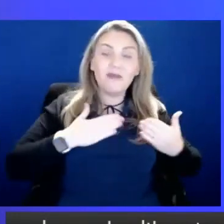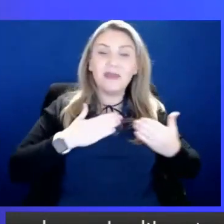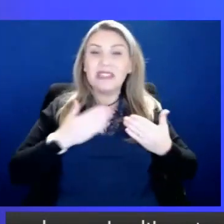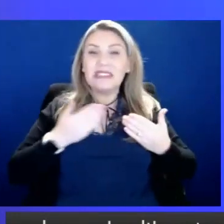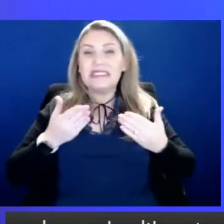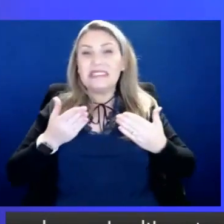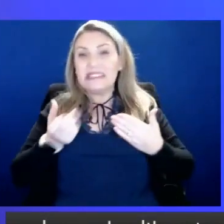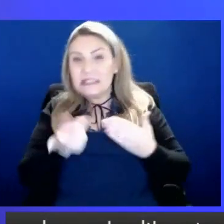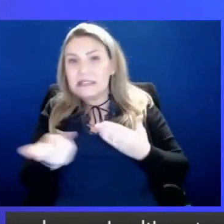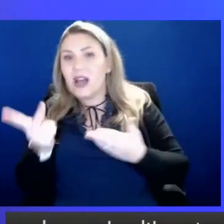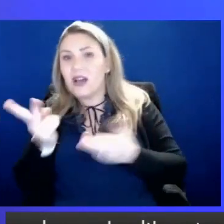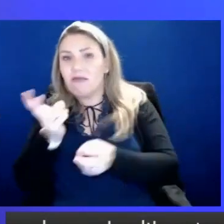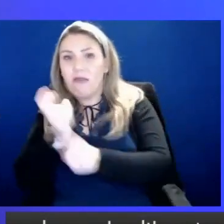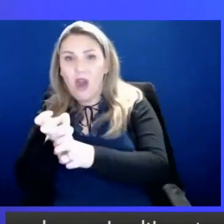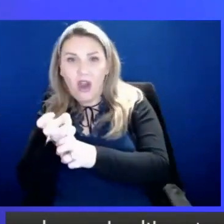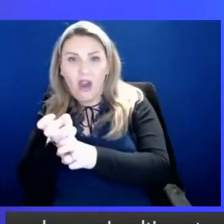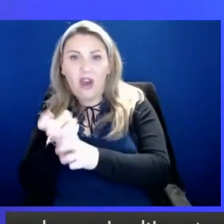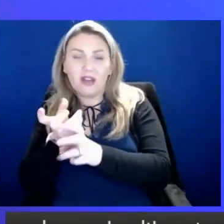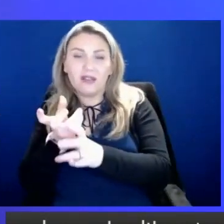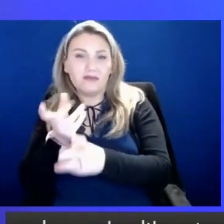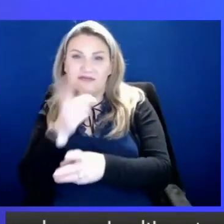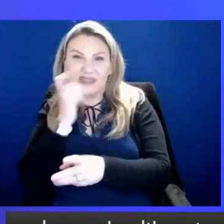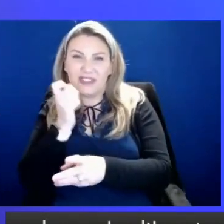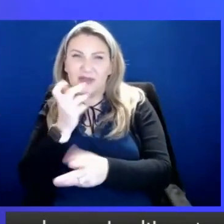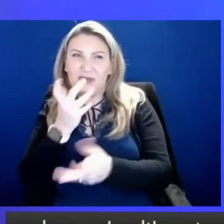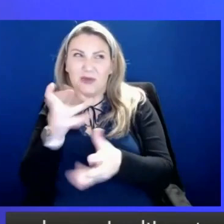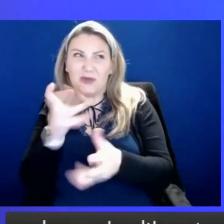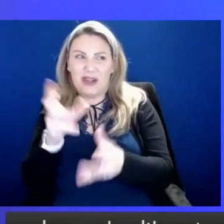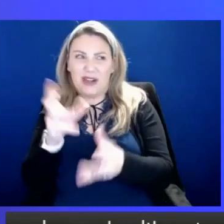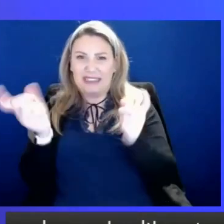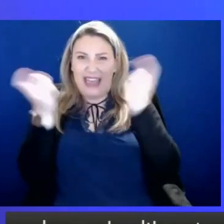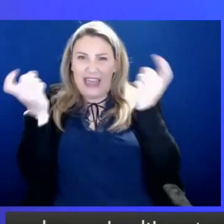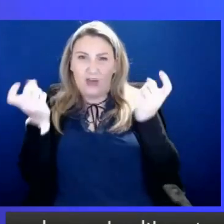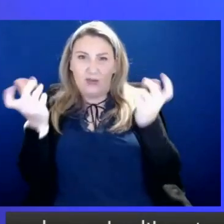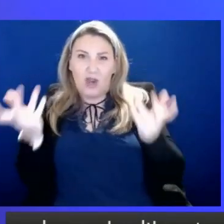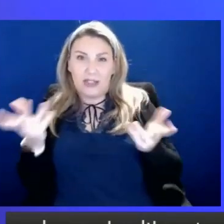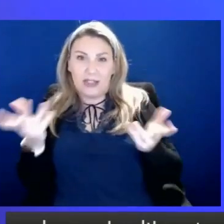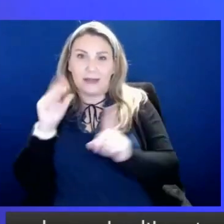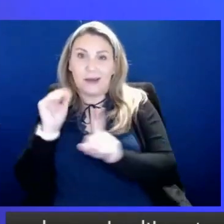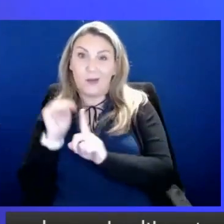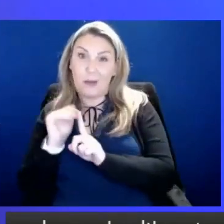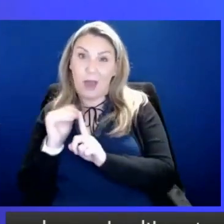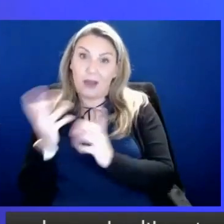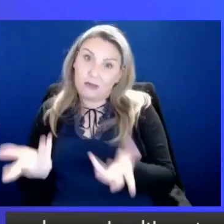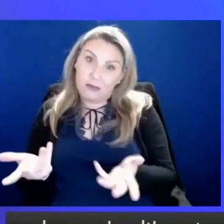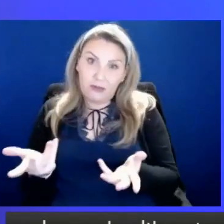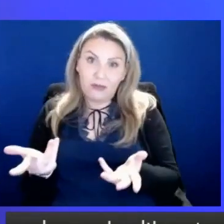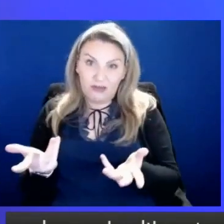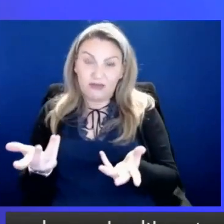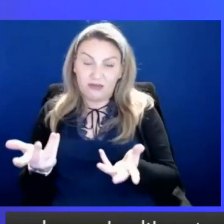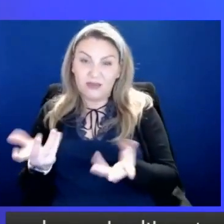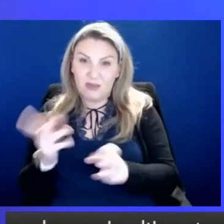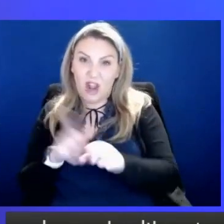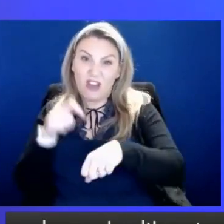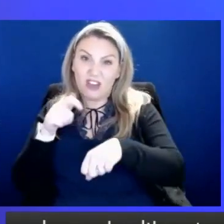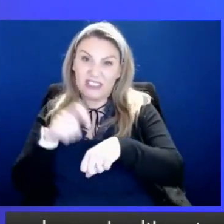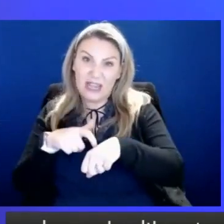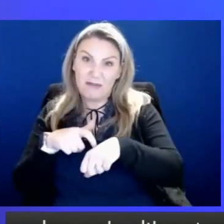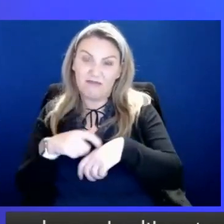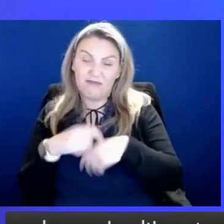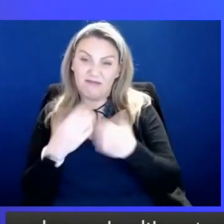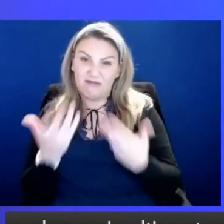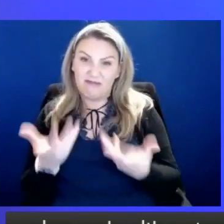because they're not celebratory. They're just a reminder of it's been this long, and It's been a long time. maybe it's going Too to be long.